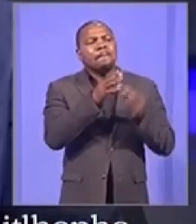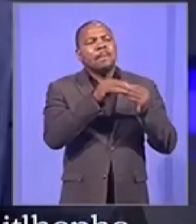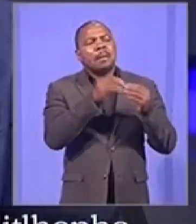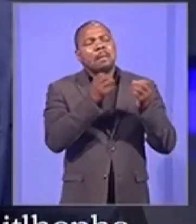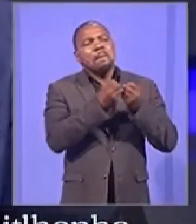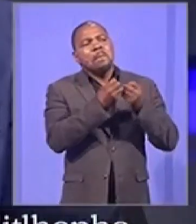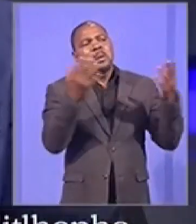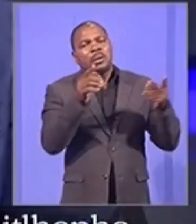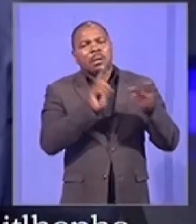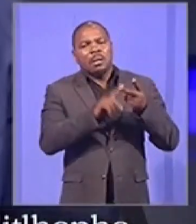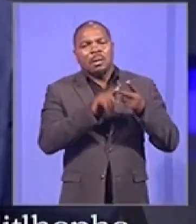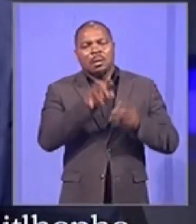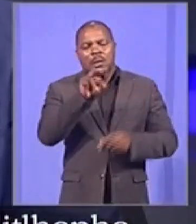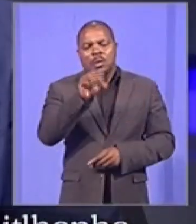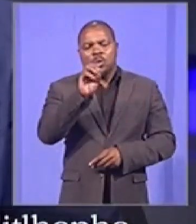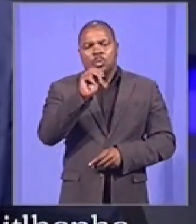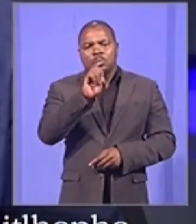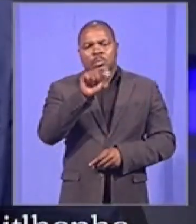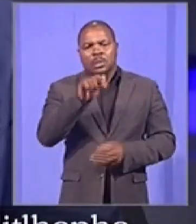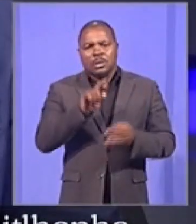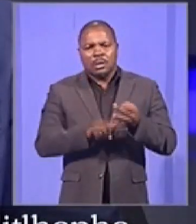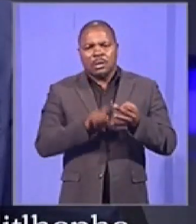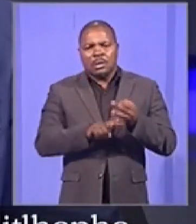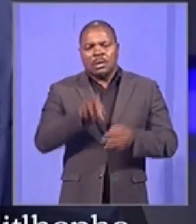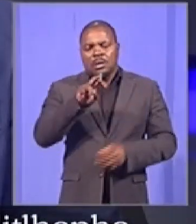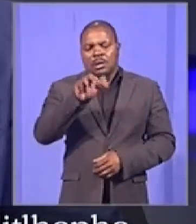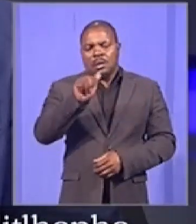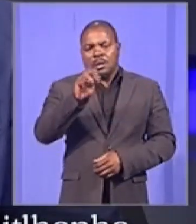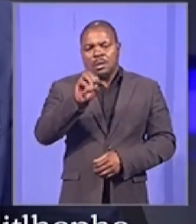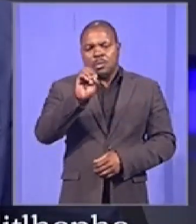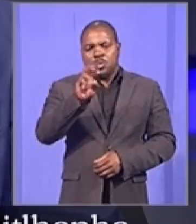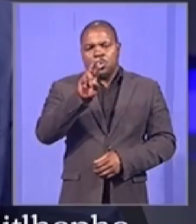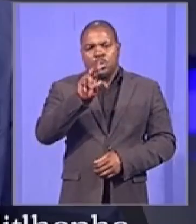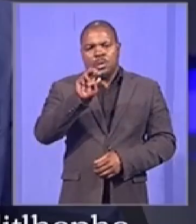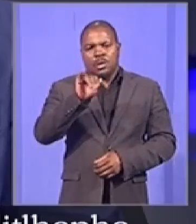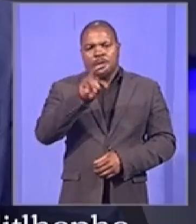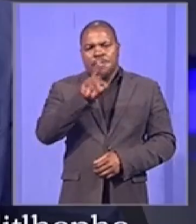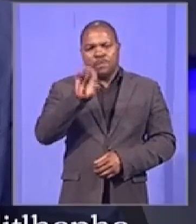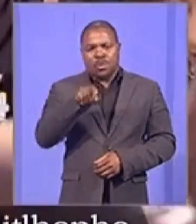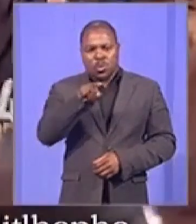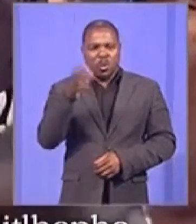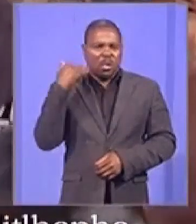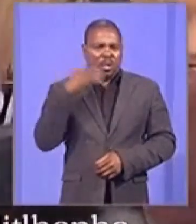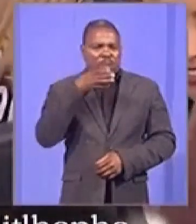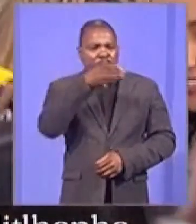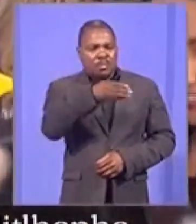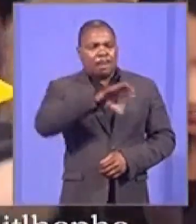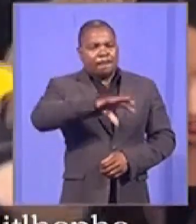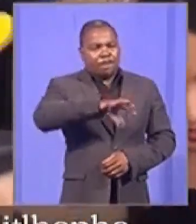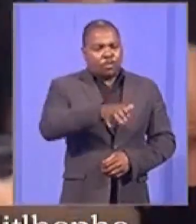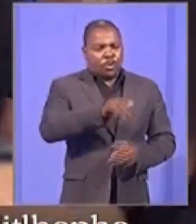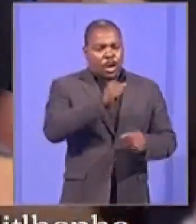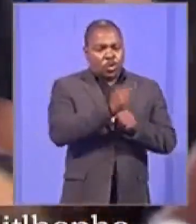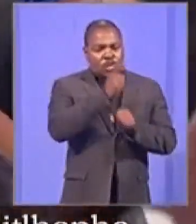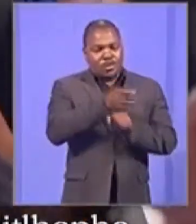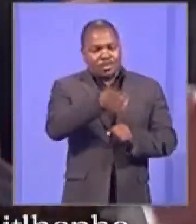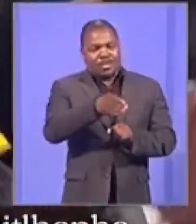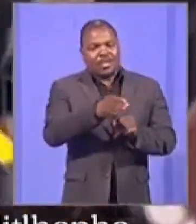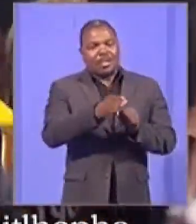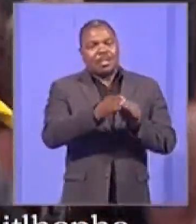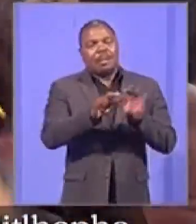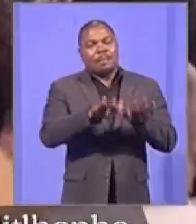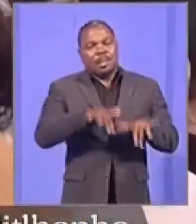ao a akaretsang Nomsa Machesi le Khumwe Ramorifo yo neng a dira jaaka leloko la kgotlapeomola ya province ya Gauteng